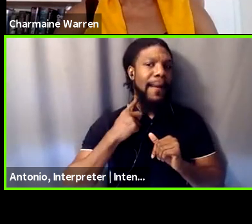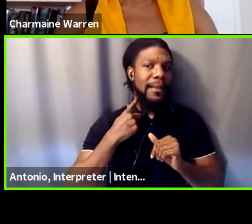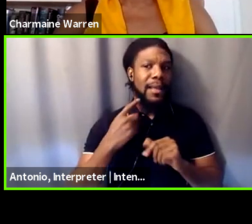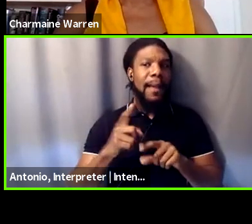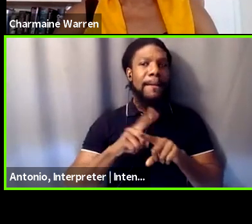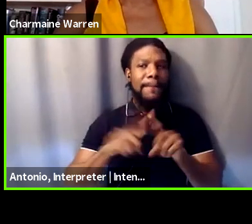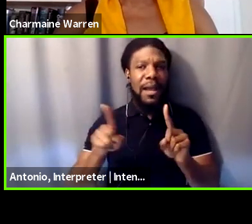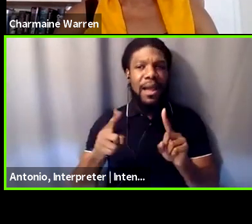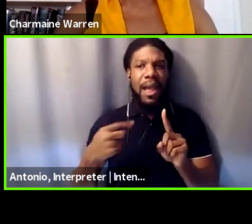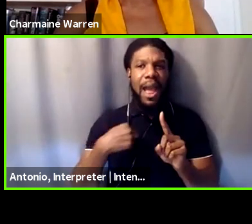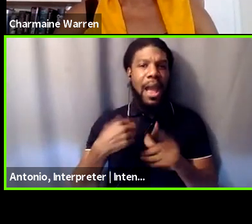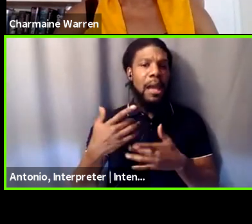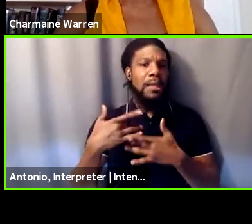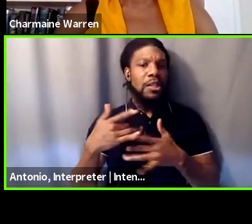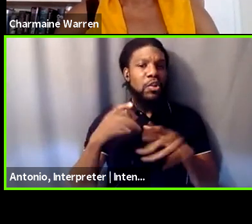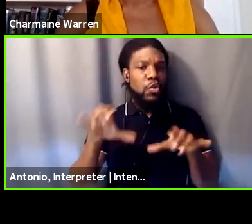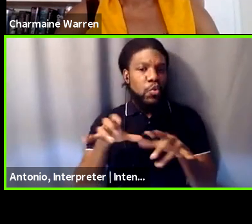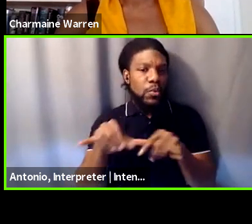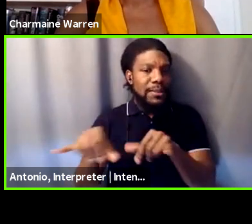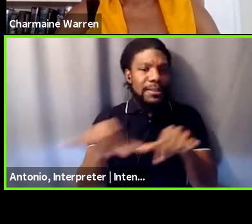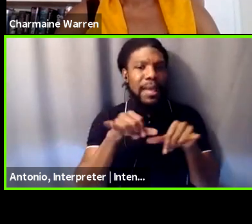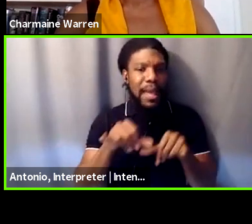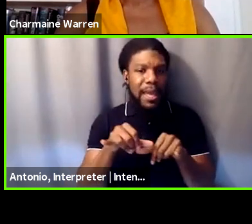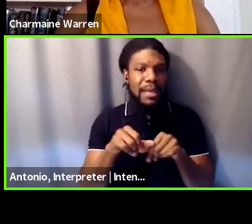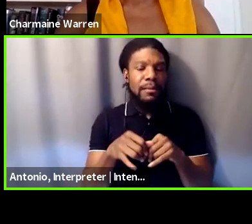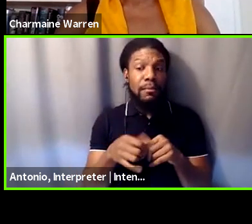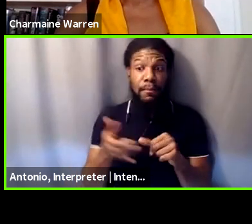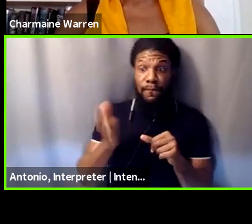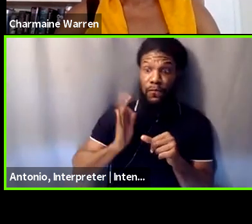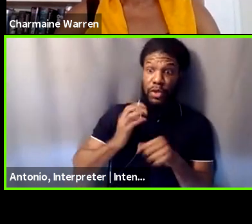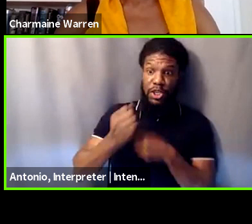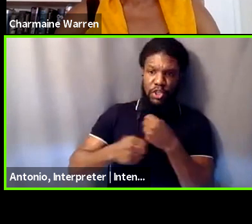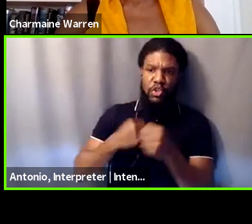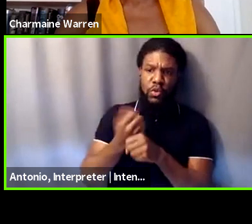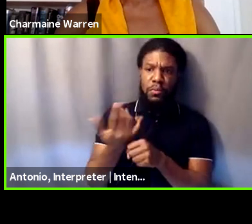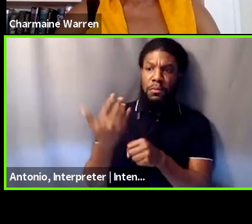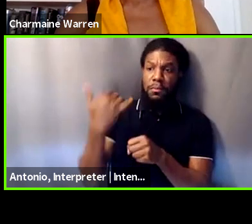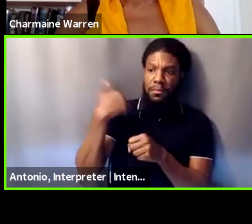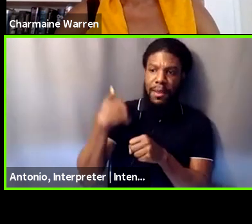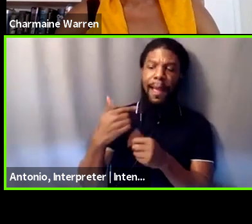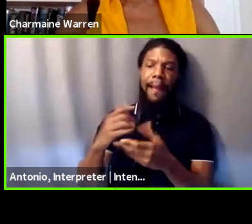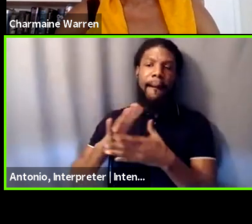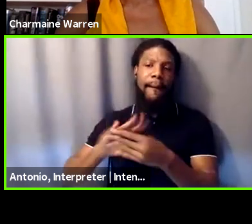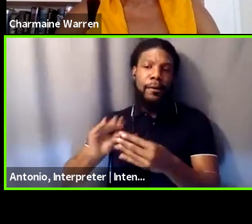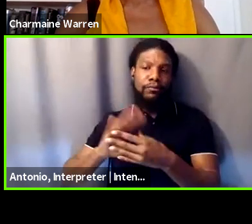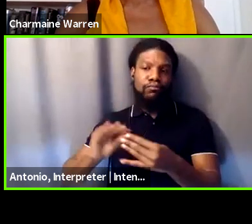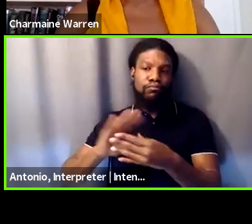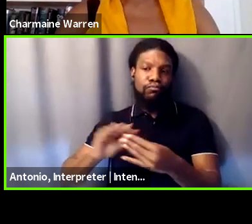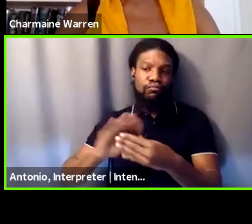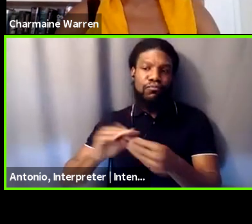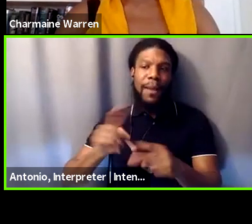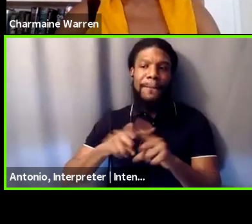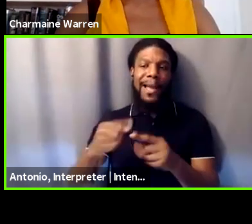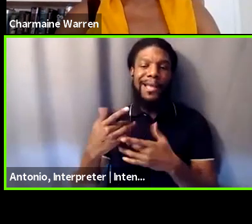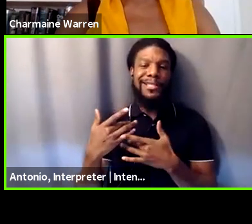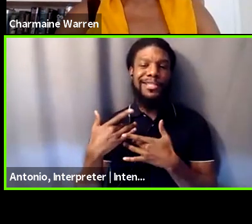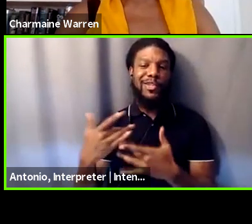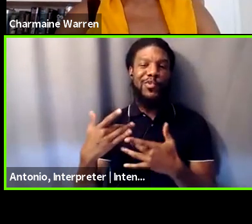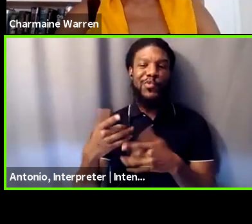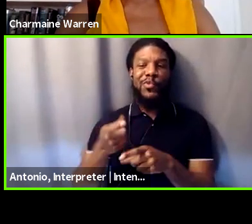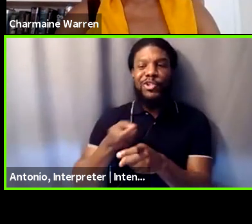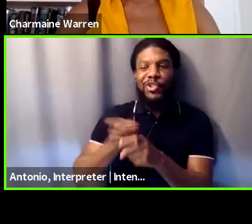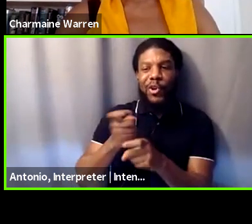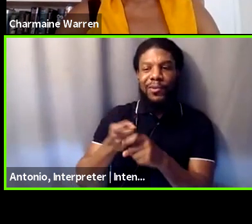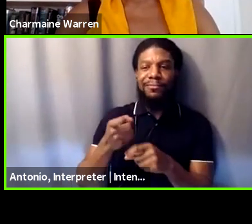telling my story, which I used to do a few years ago. Now I just make a joke out of it for myself. Like, basically I make it fun